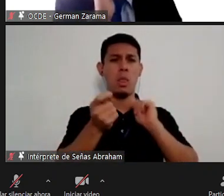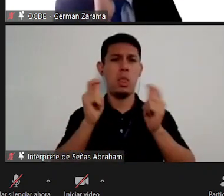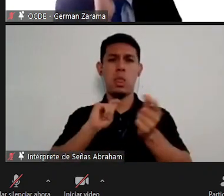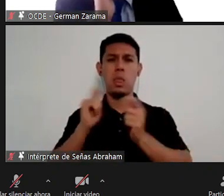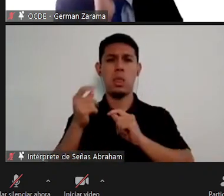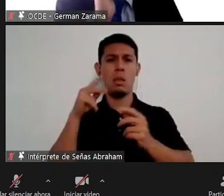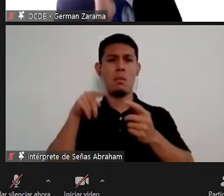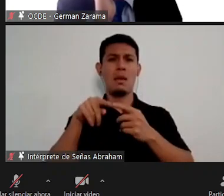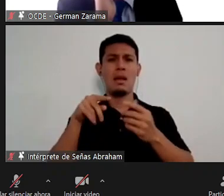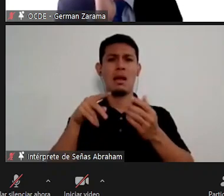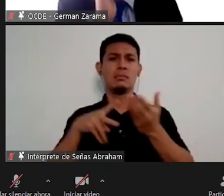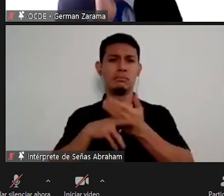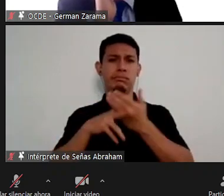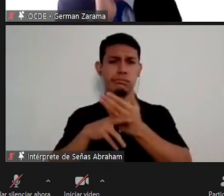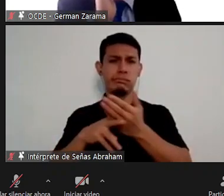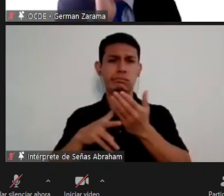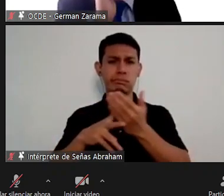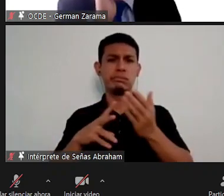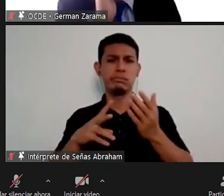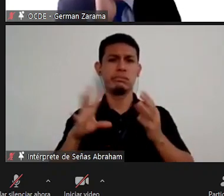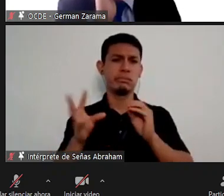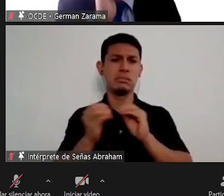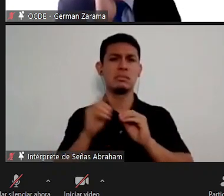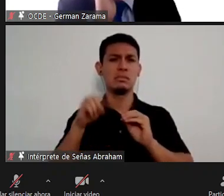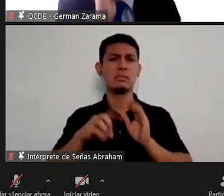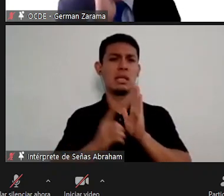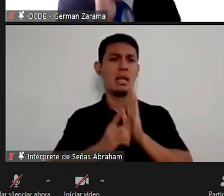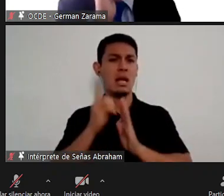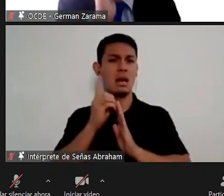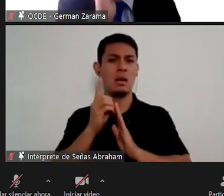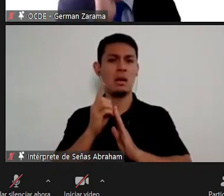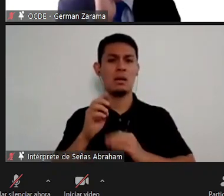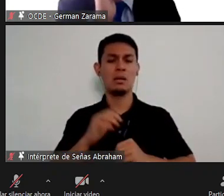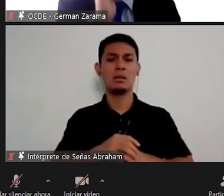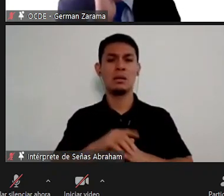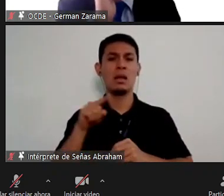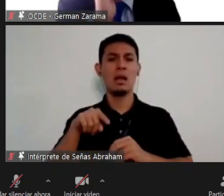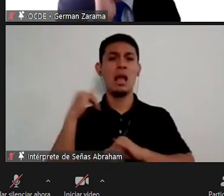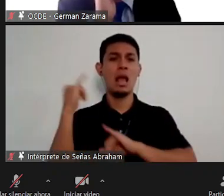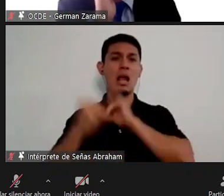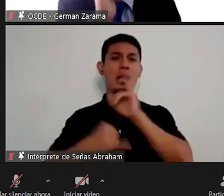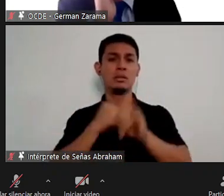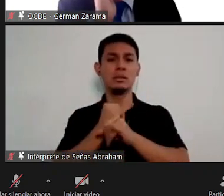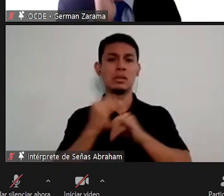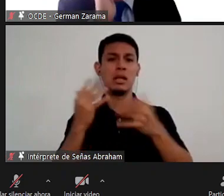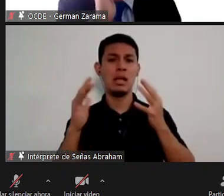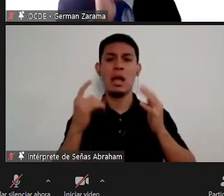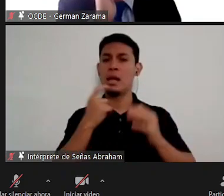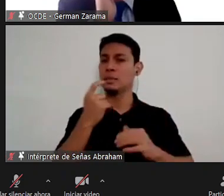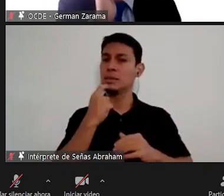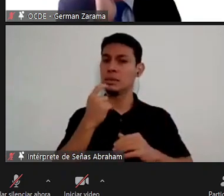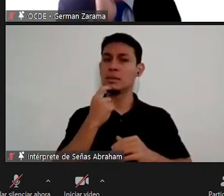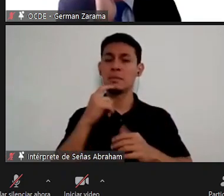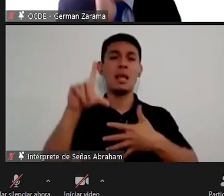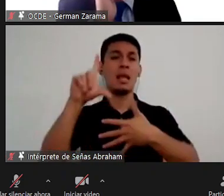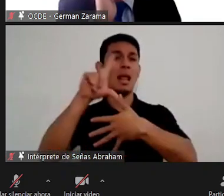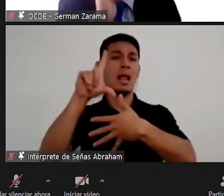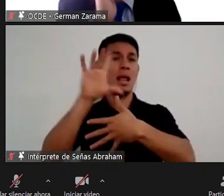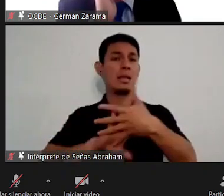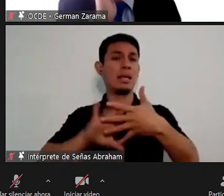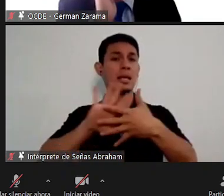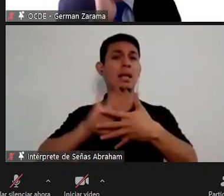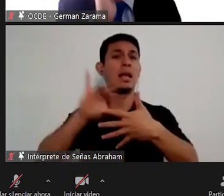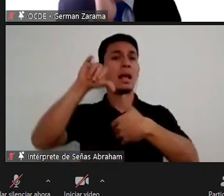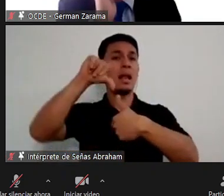marketing the impacts that are unprecedented and they bring new um stepping stones to develop